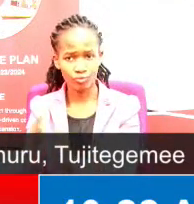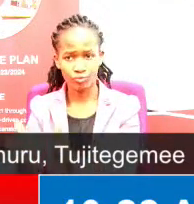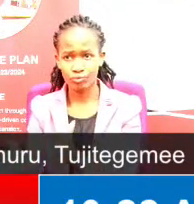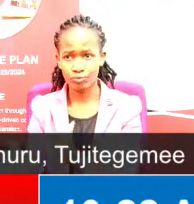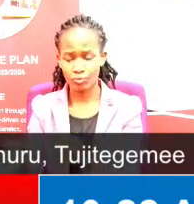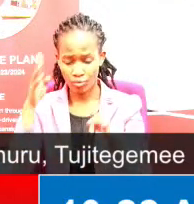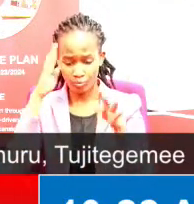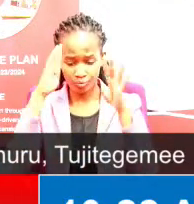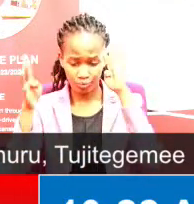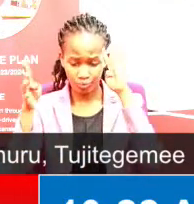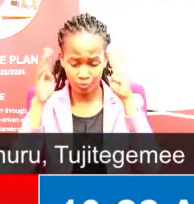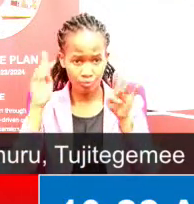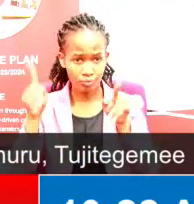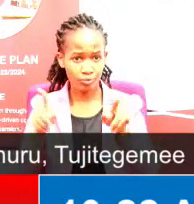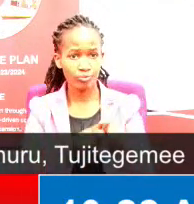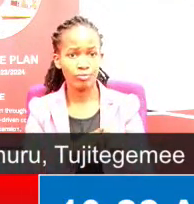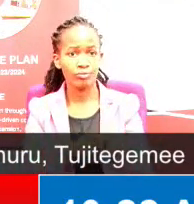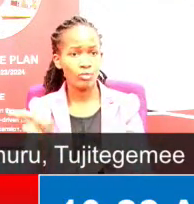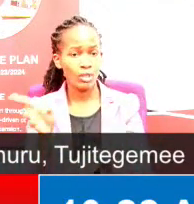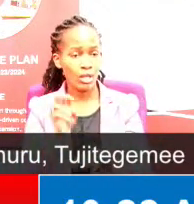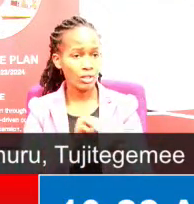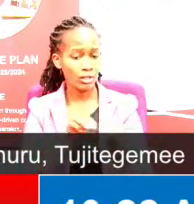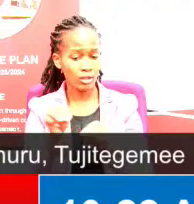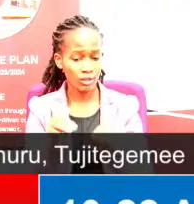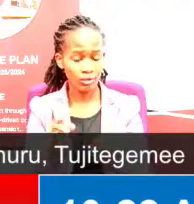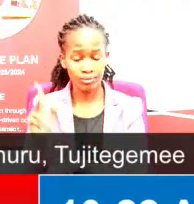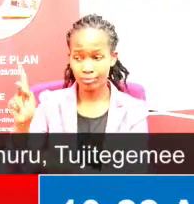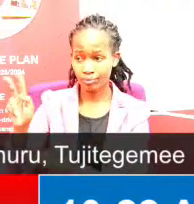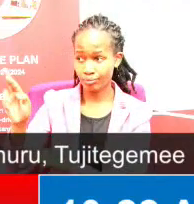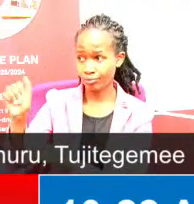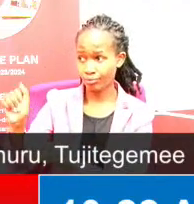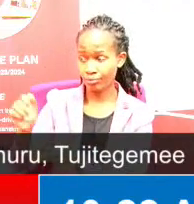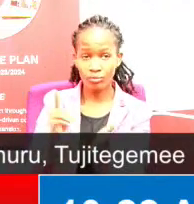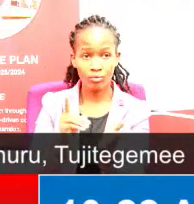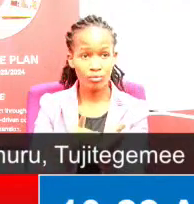Innovation, and Risk Management at KRA, Dr.